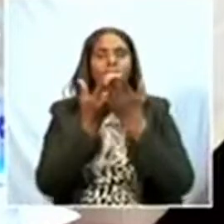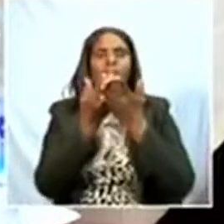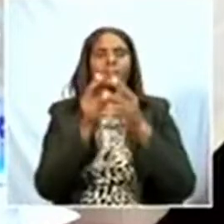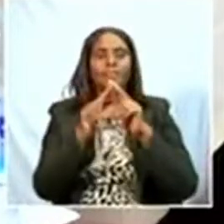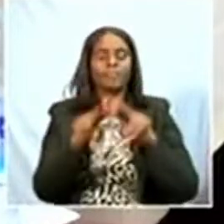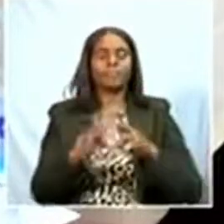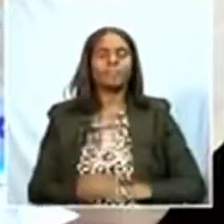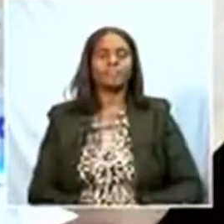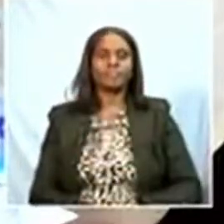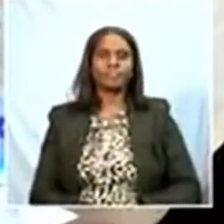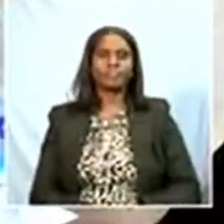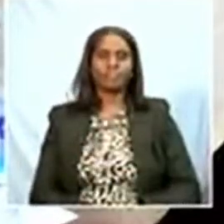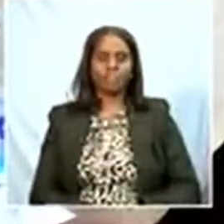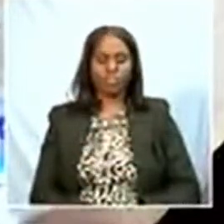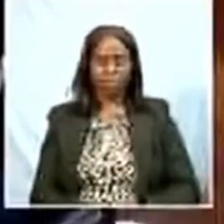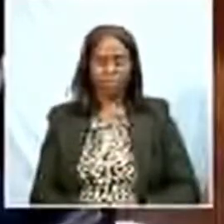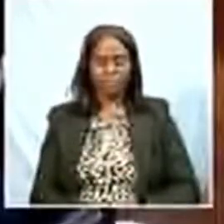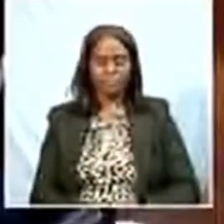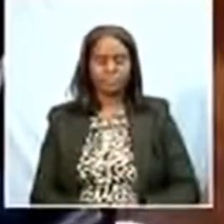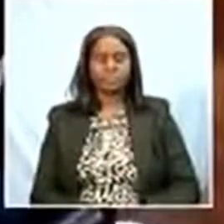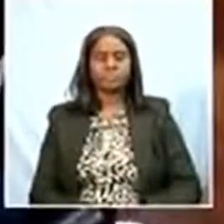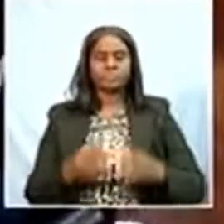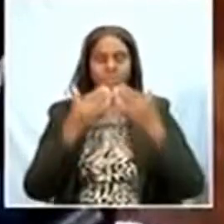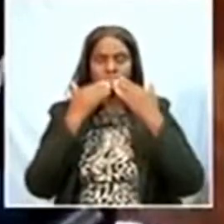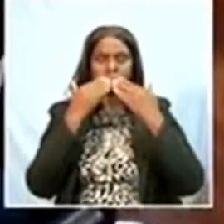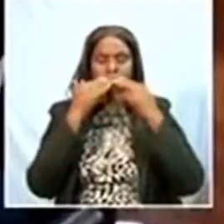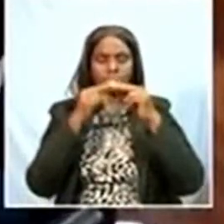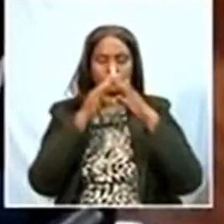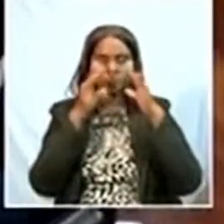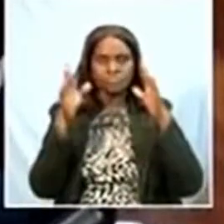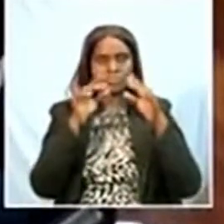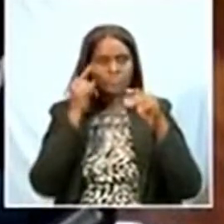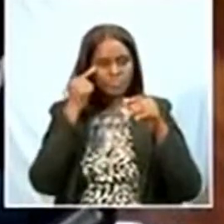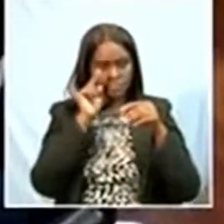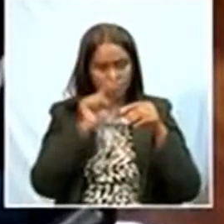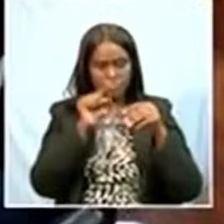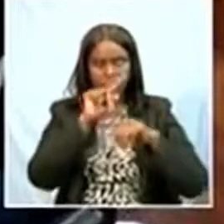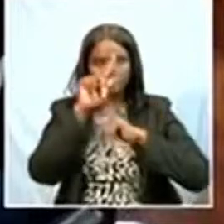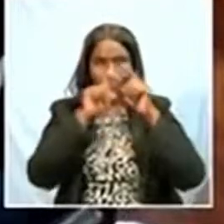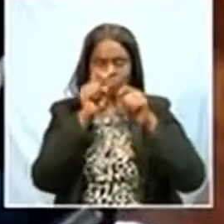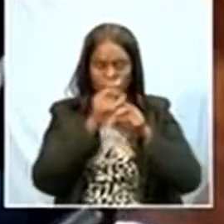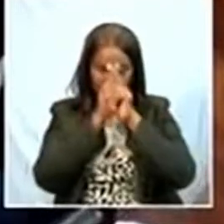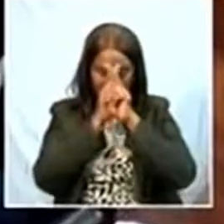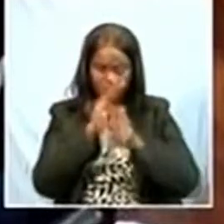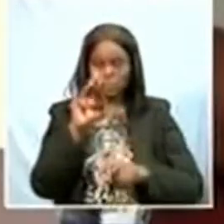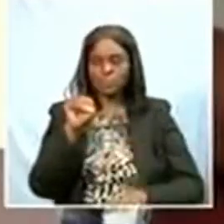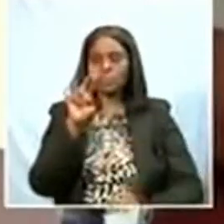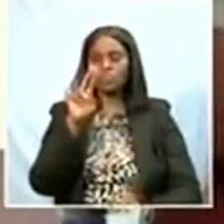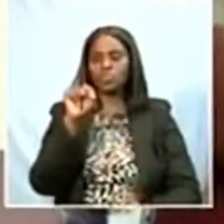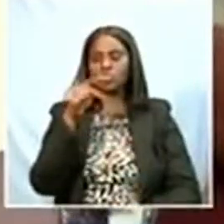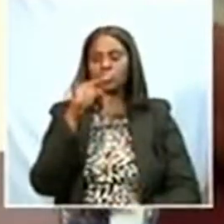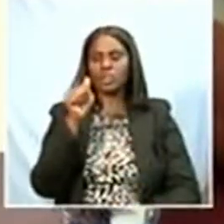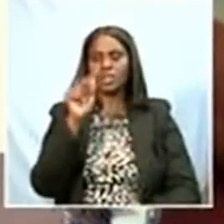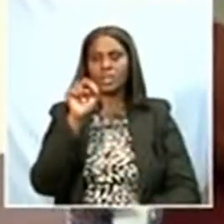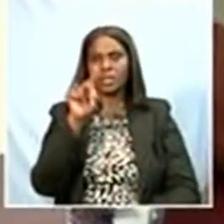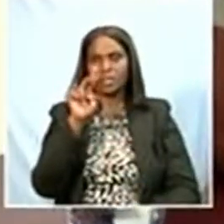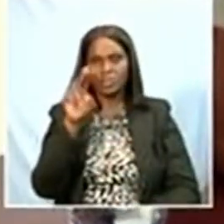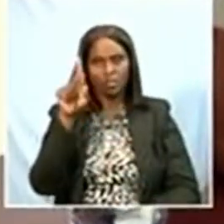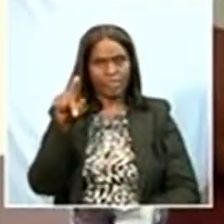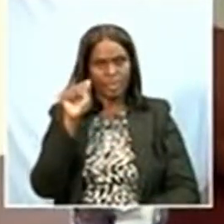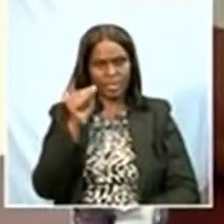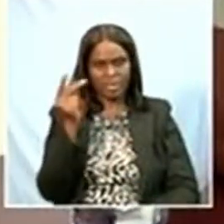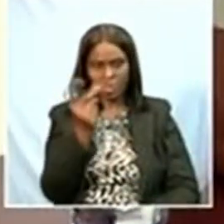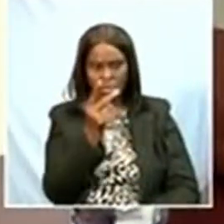here. Thank you very much for that question, Honorable Mungandu. PS, those